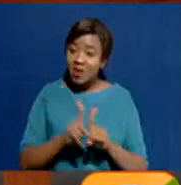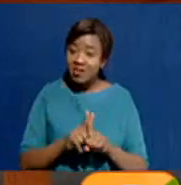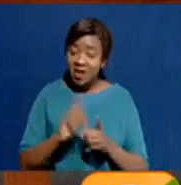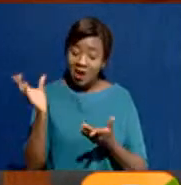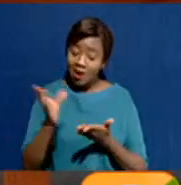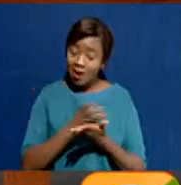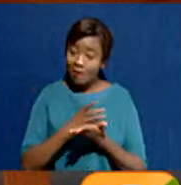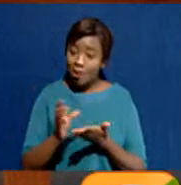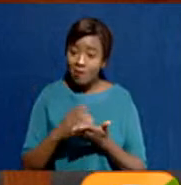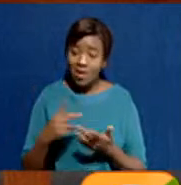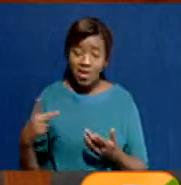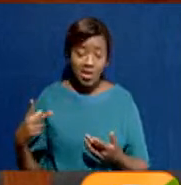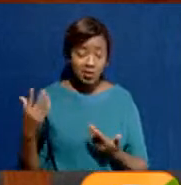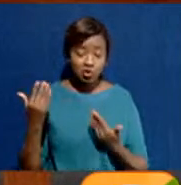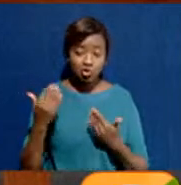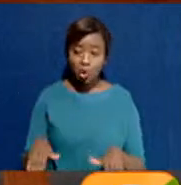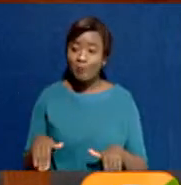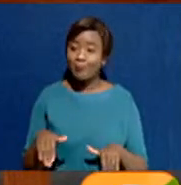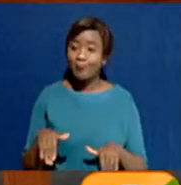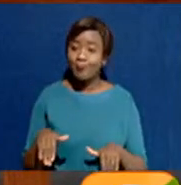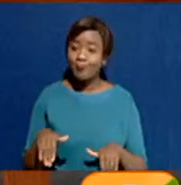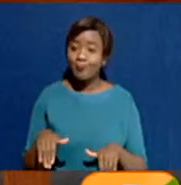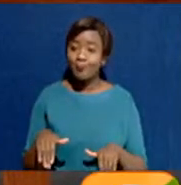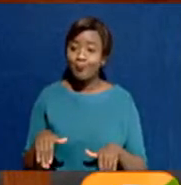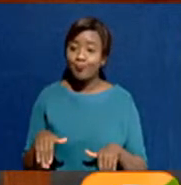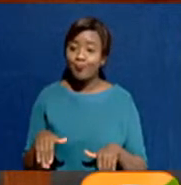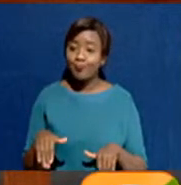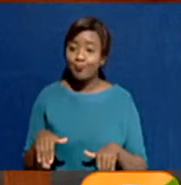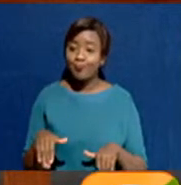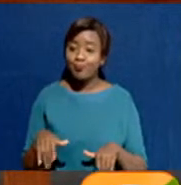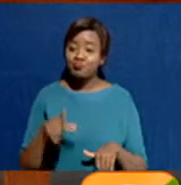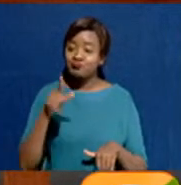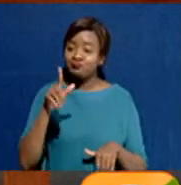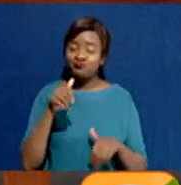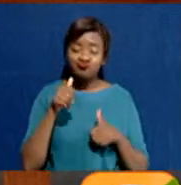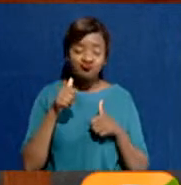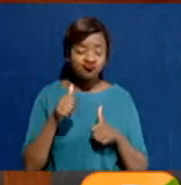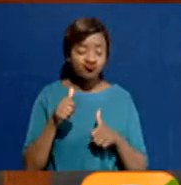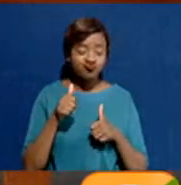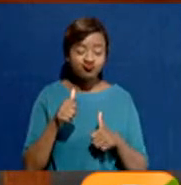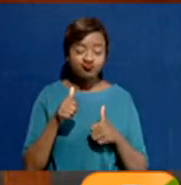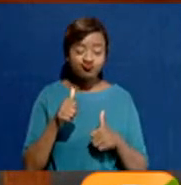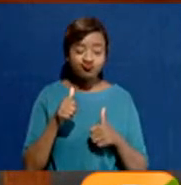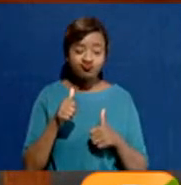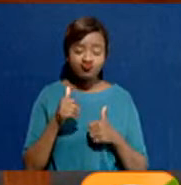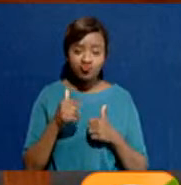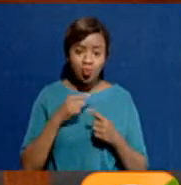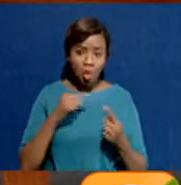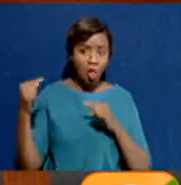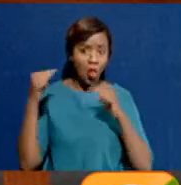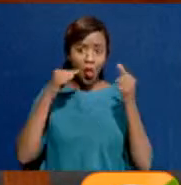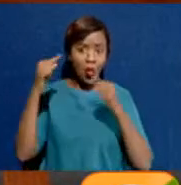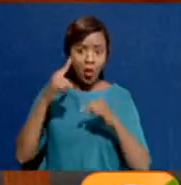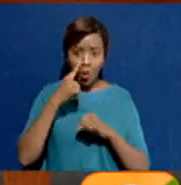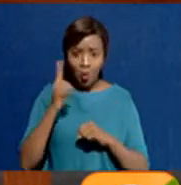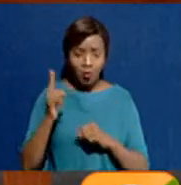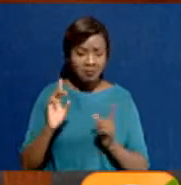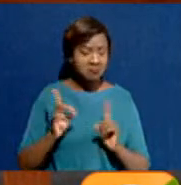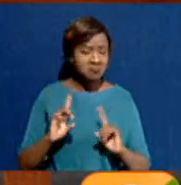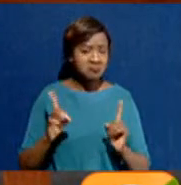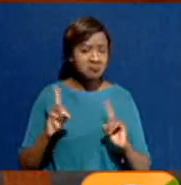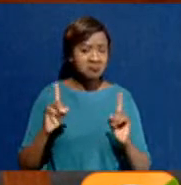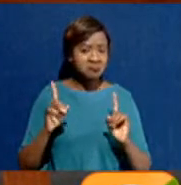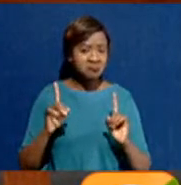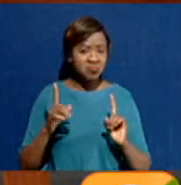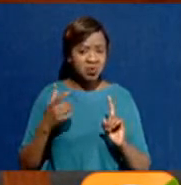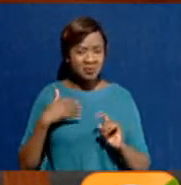alcohol. Mm. He is so good. We don't fight nowadays. And